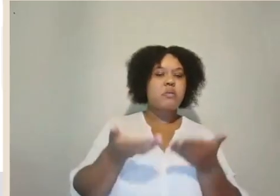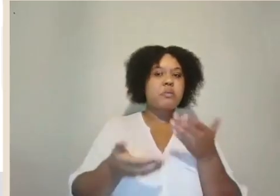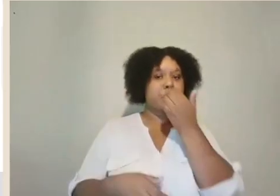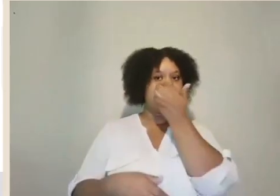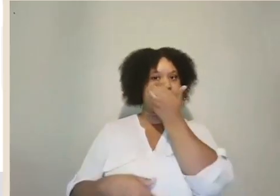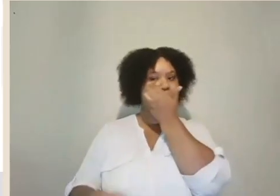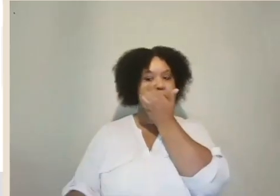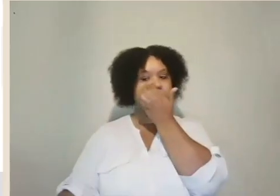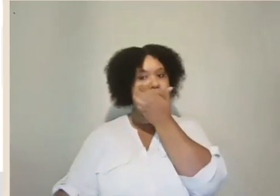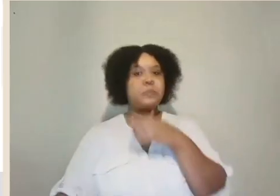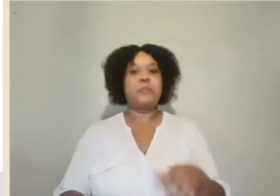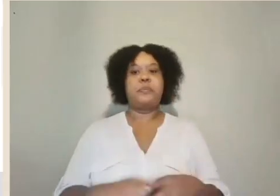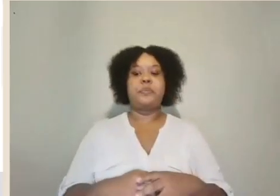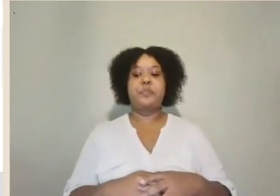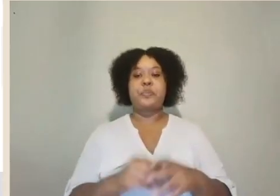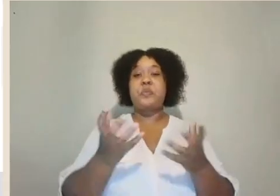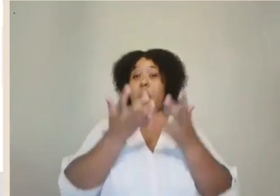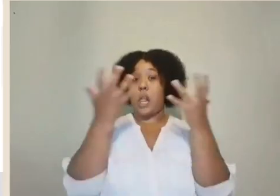A lot of yeses.